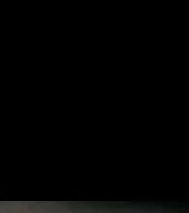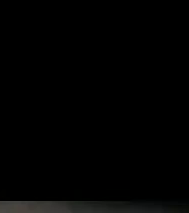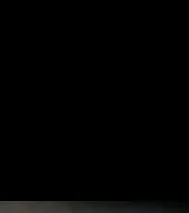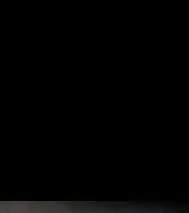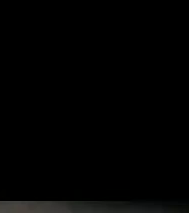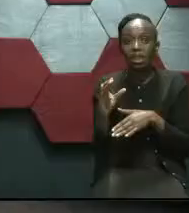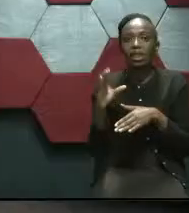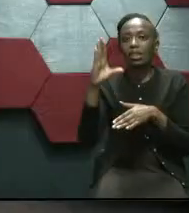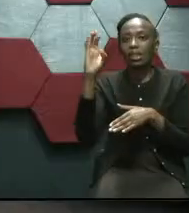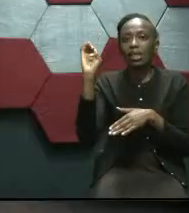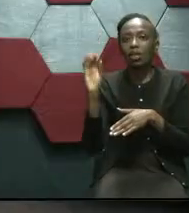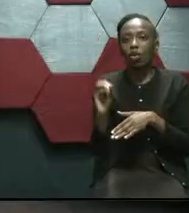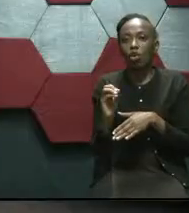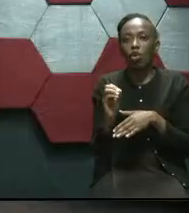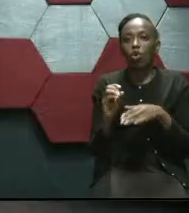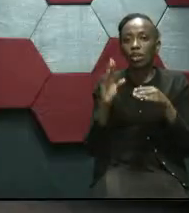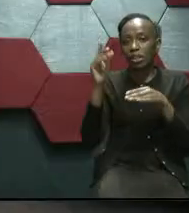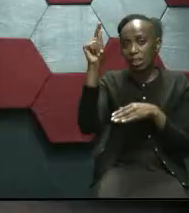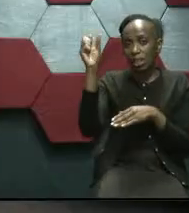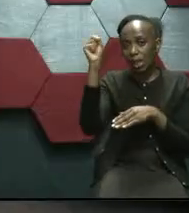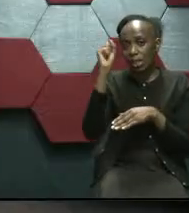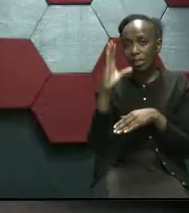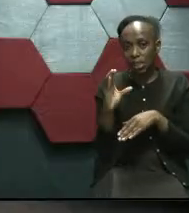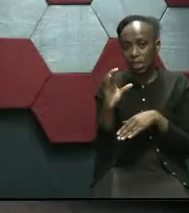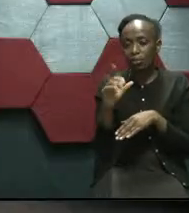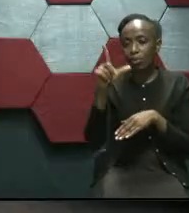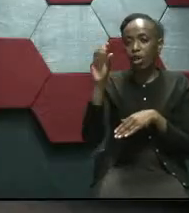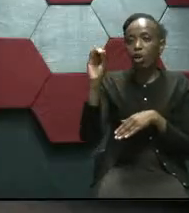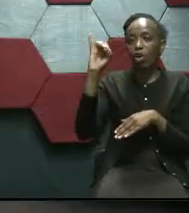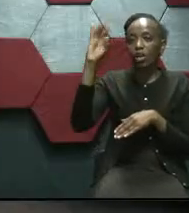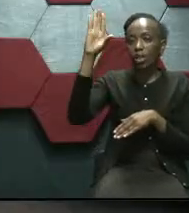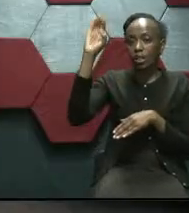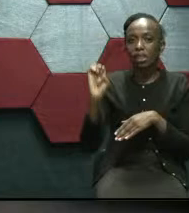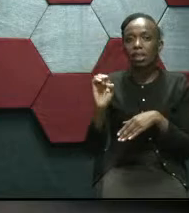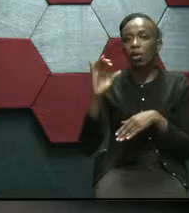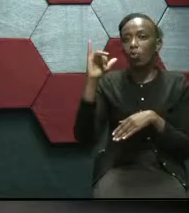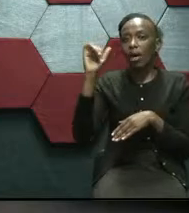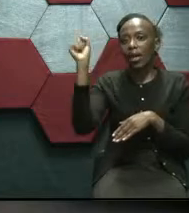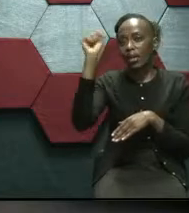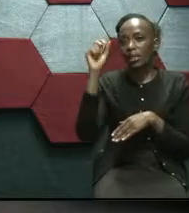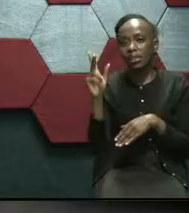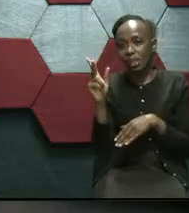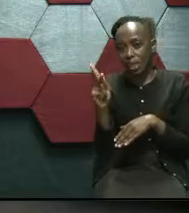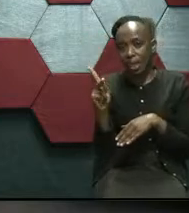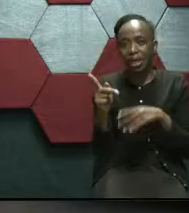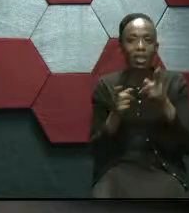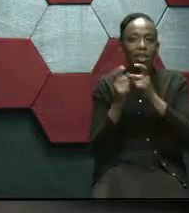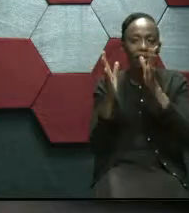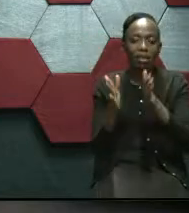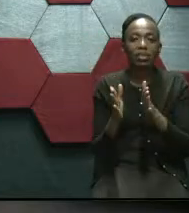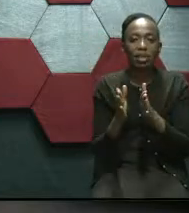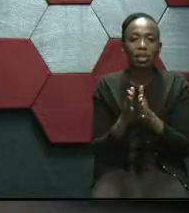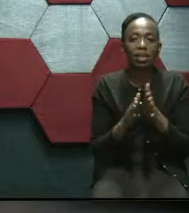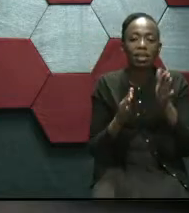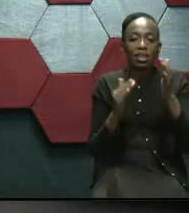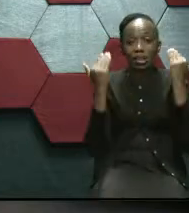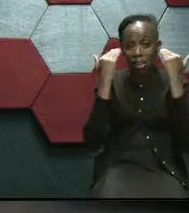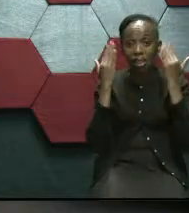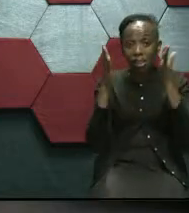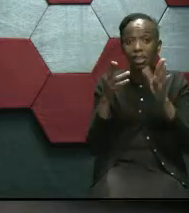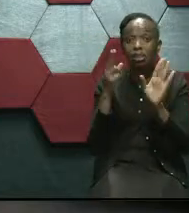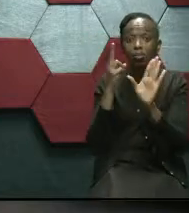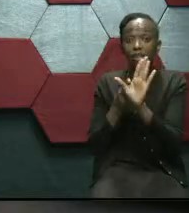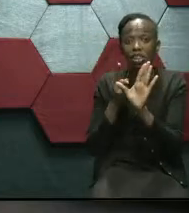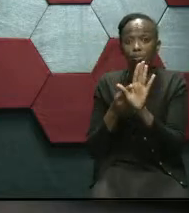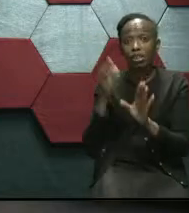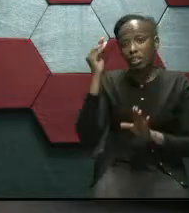CEO, Teachers Service Commission, Lois Kinyanjui, YSK Executive Director, judges,